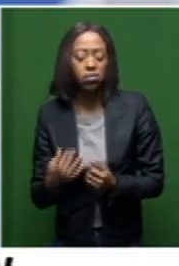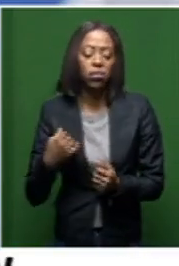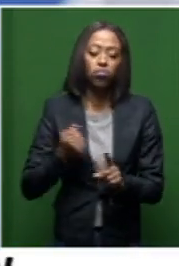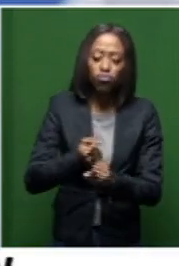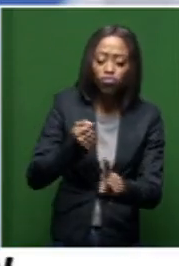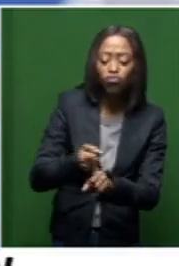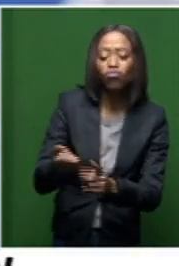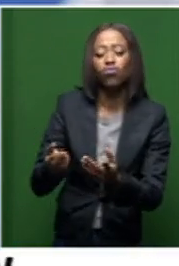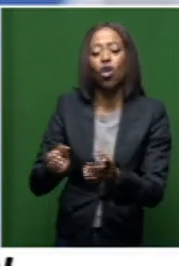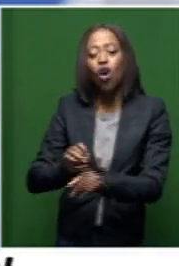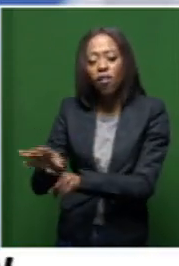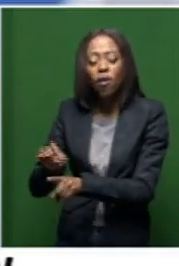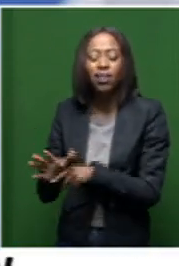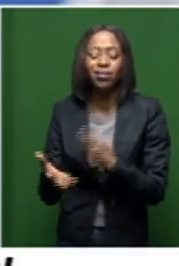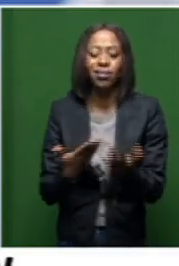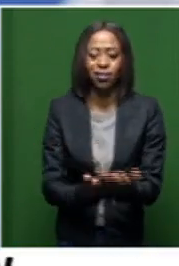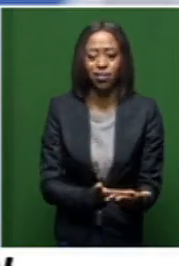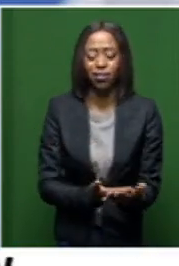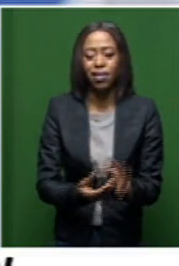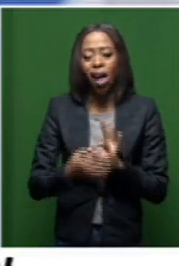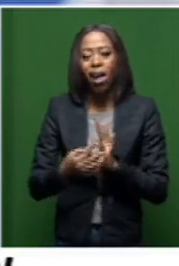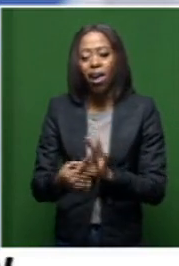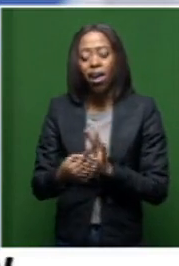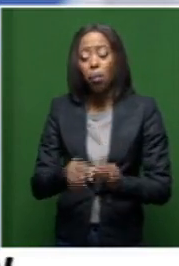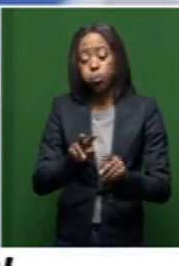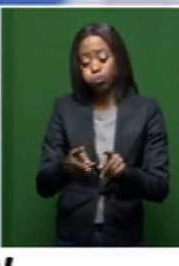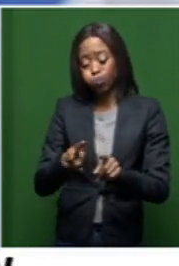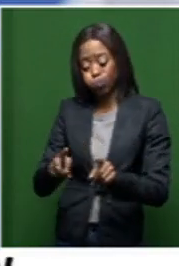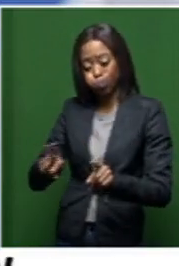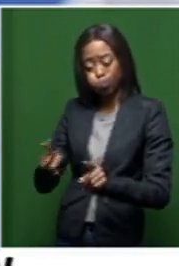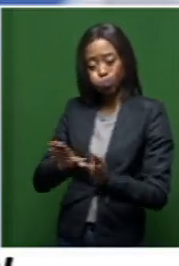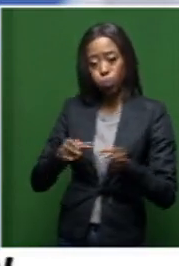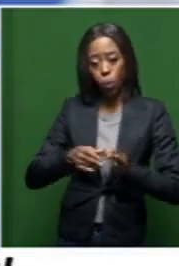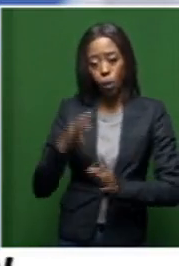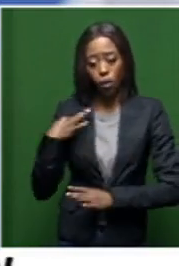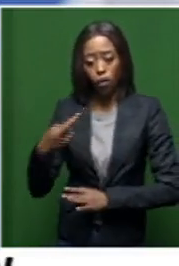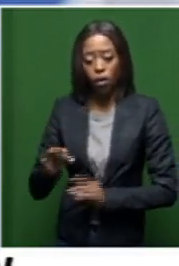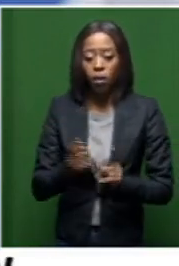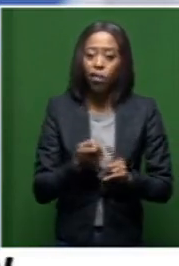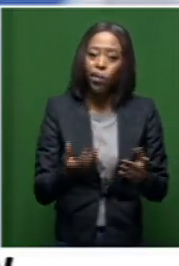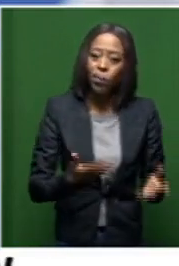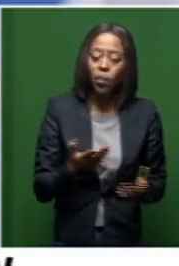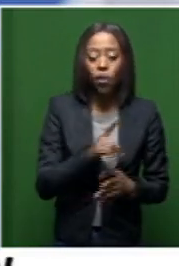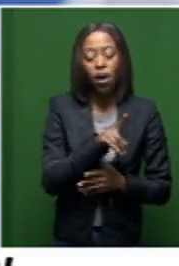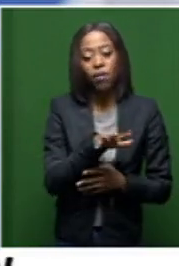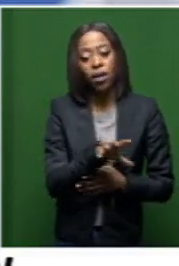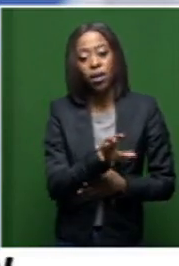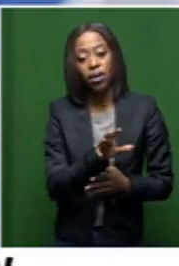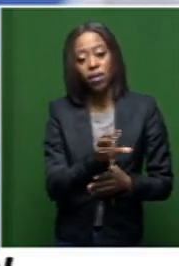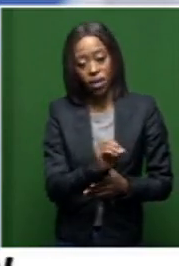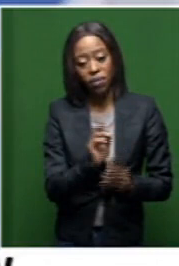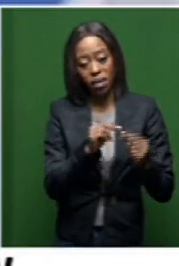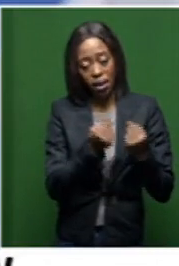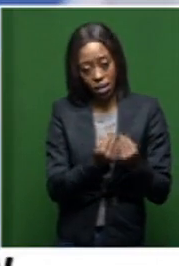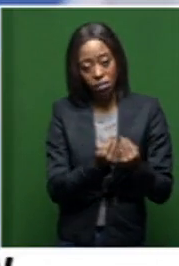champions, influencers. We work with a diverse group of volunteers that stretch over 150